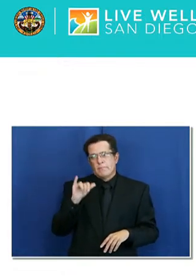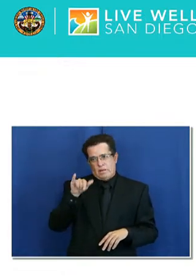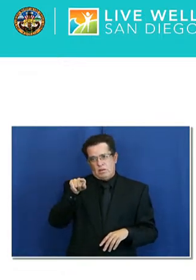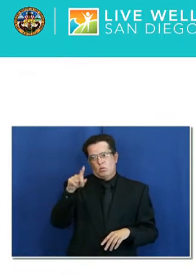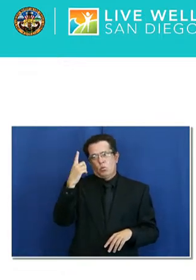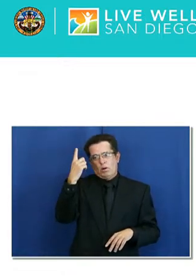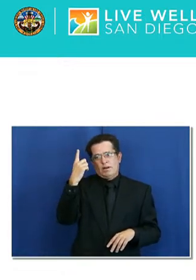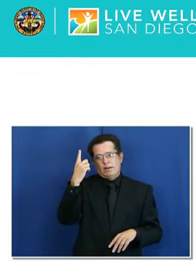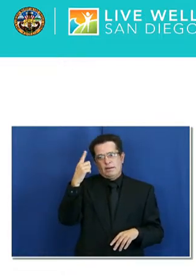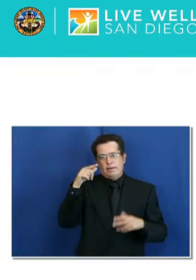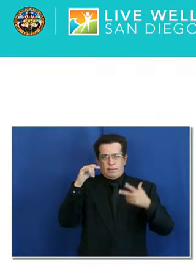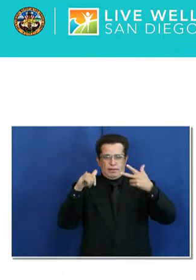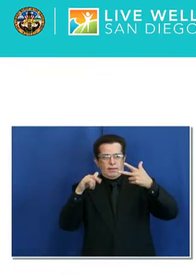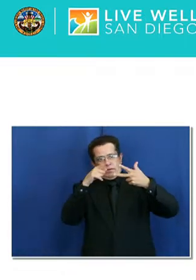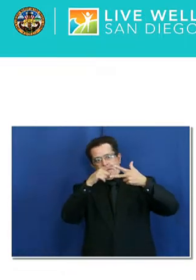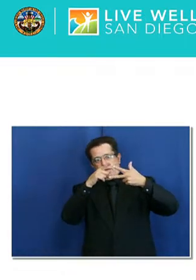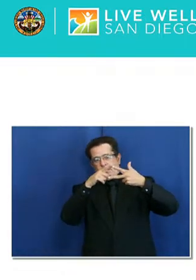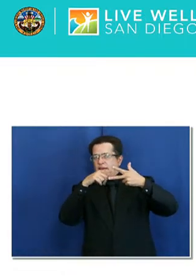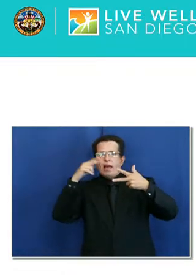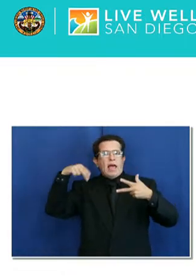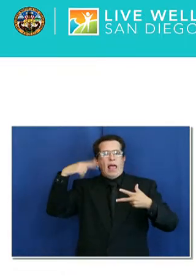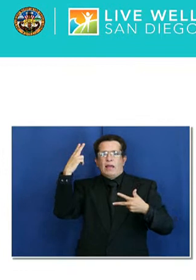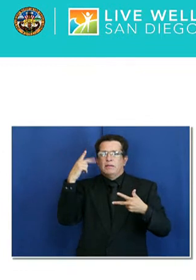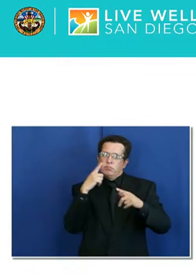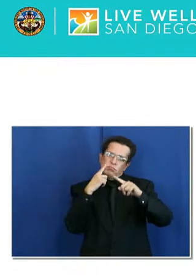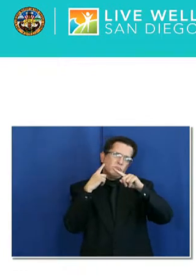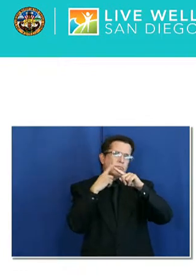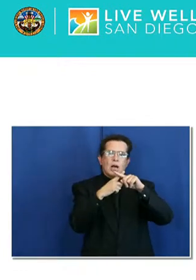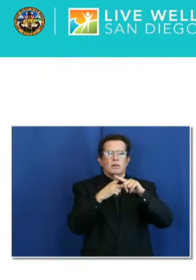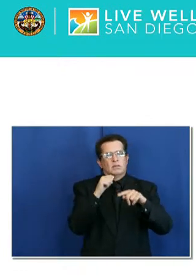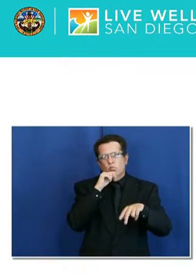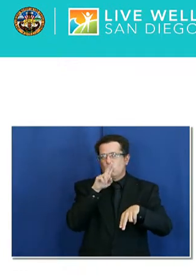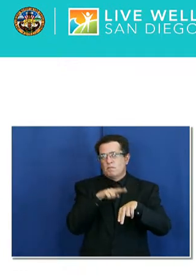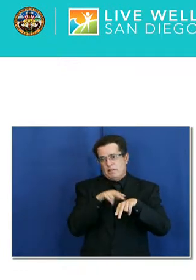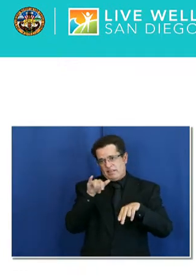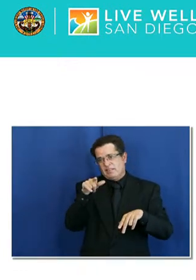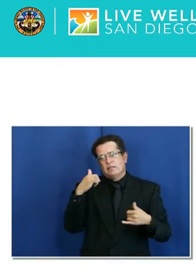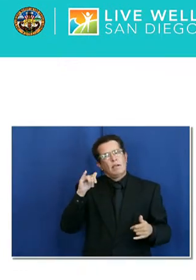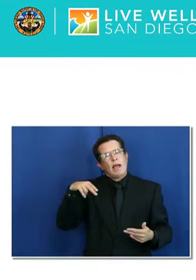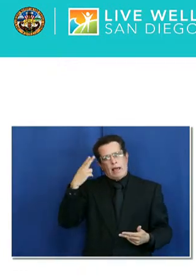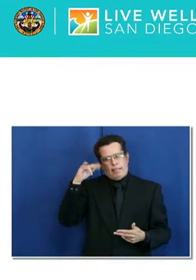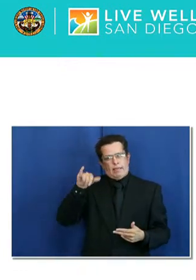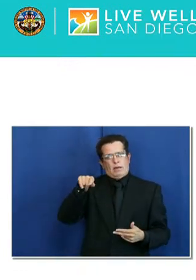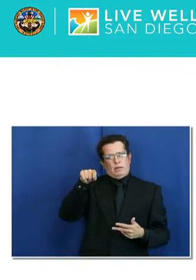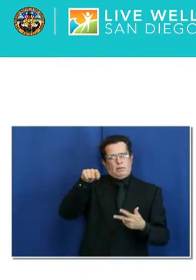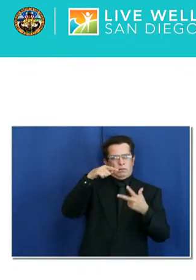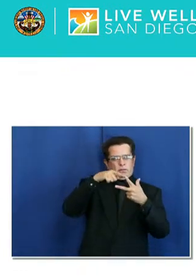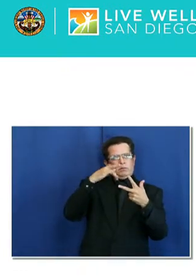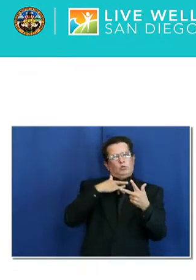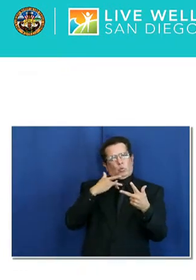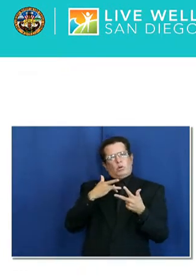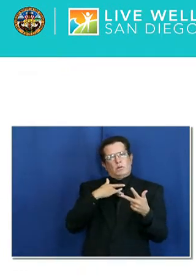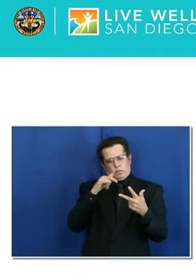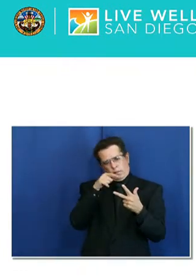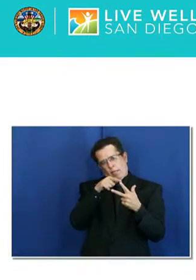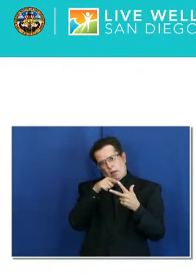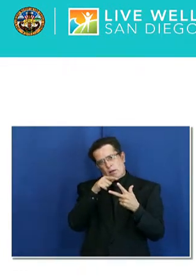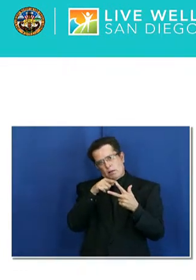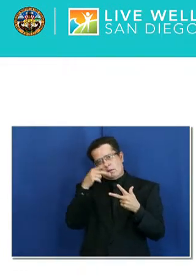one that is now abnormal. And this slide shows all of our active